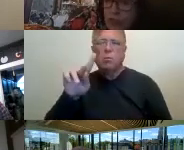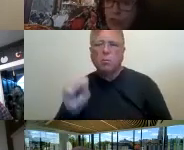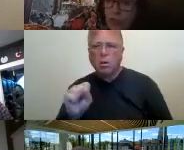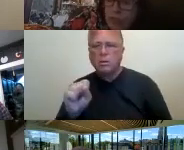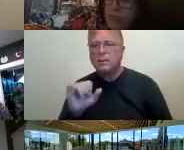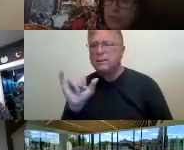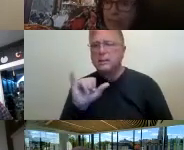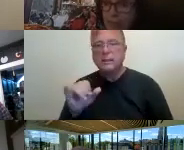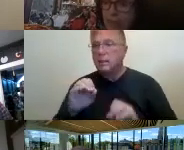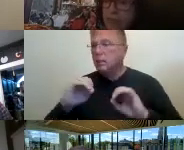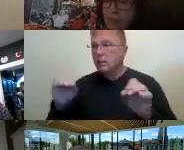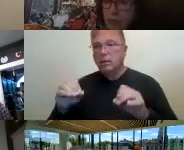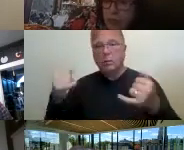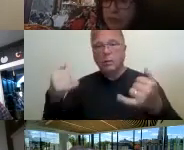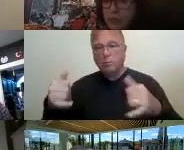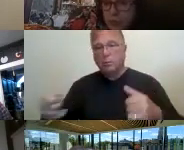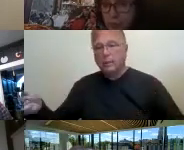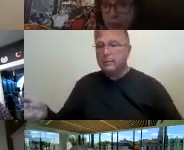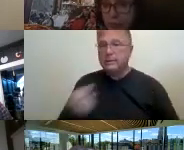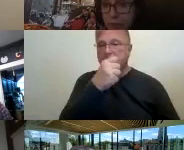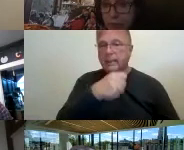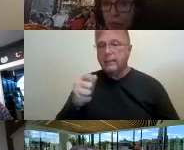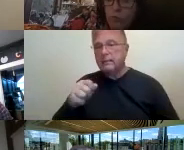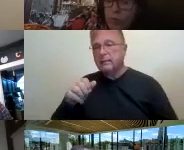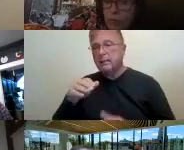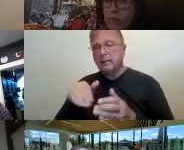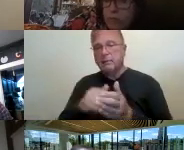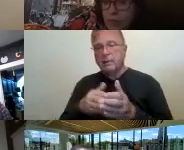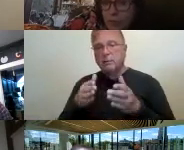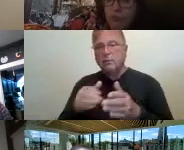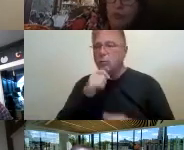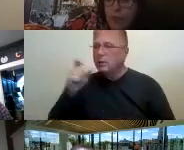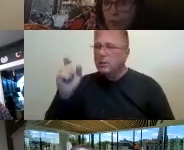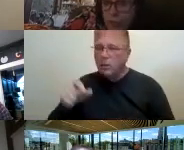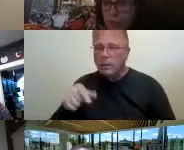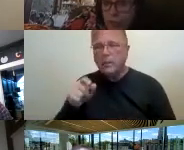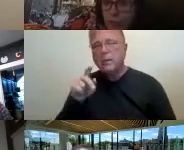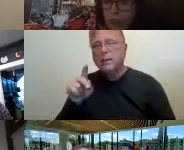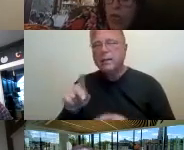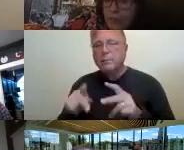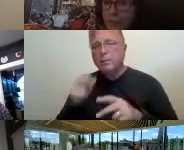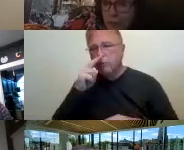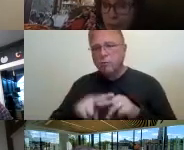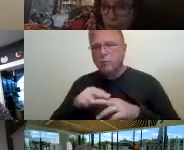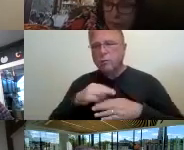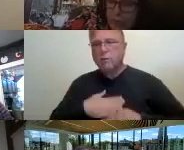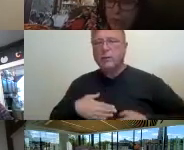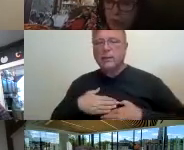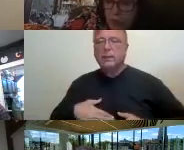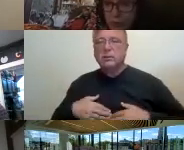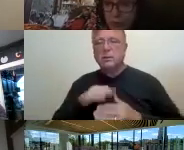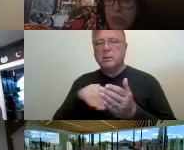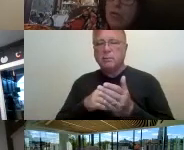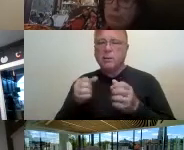like nobody plays tennis in the middle of the streets, we don't need people for recreation riding their bikes in the middle